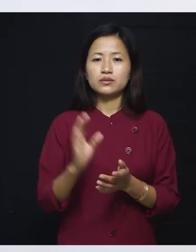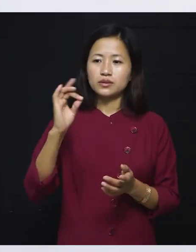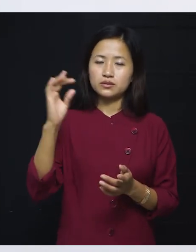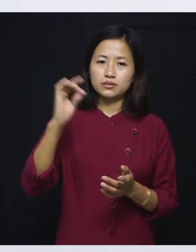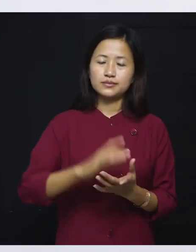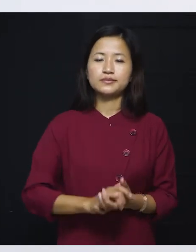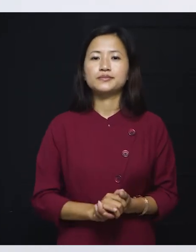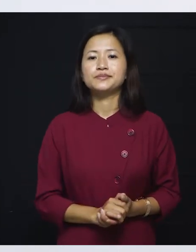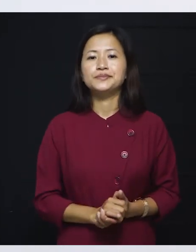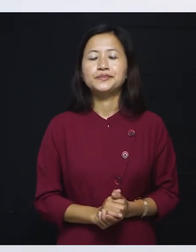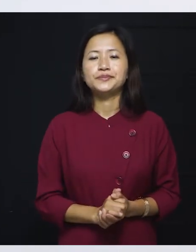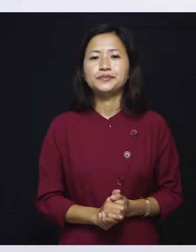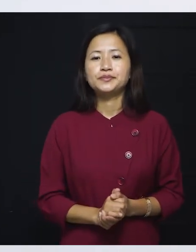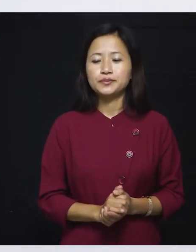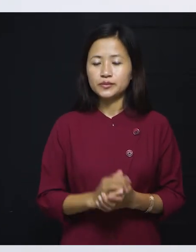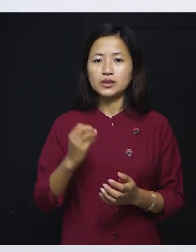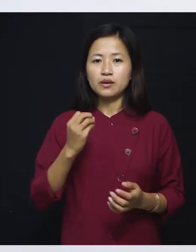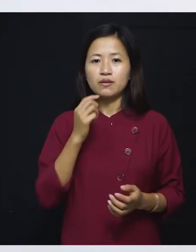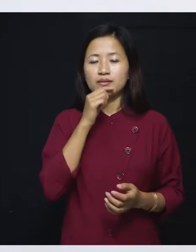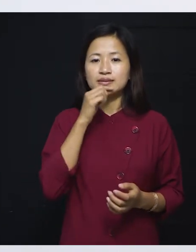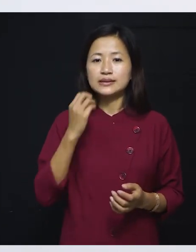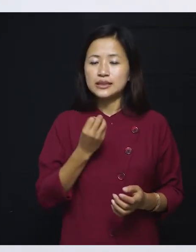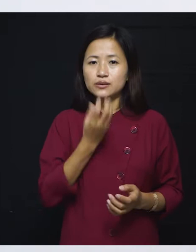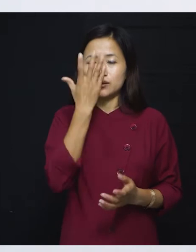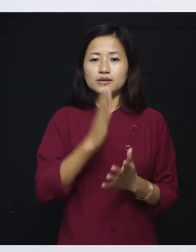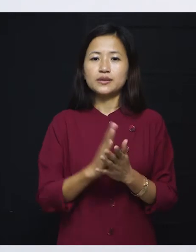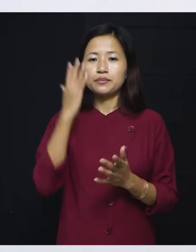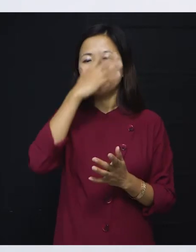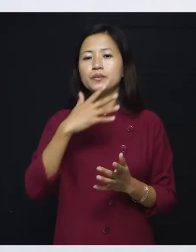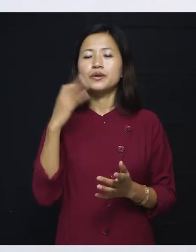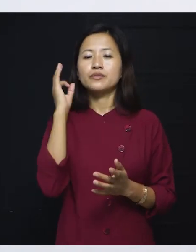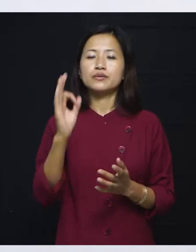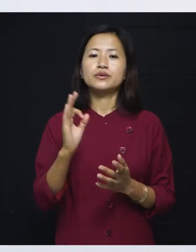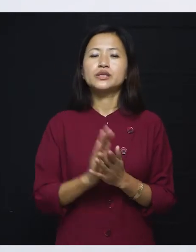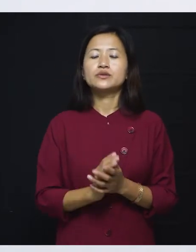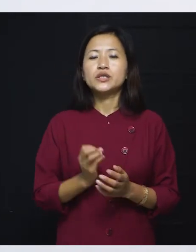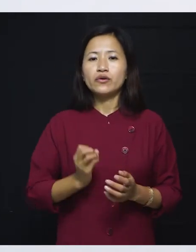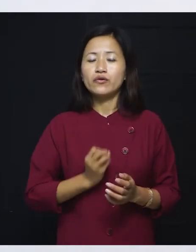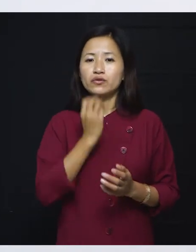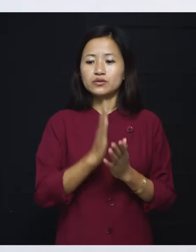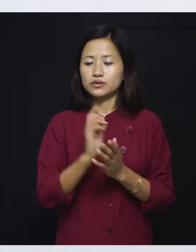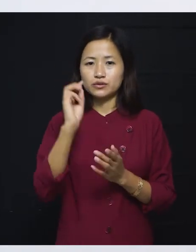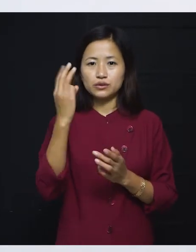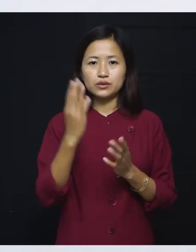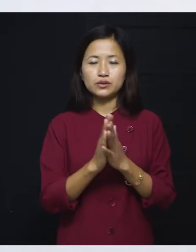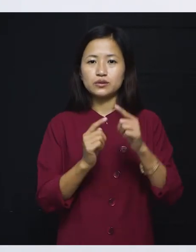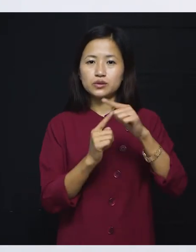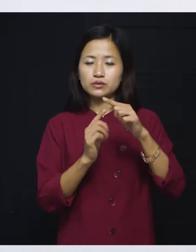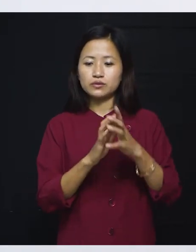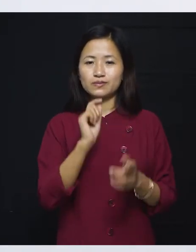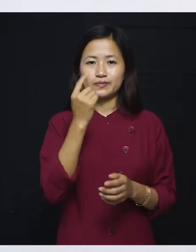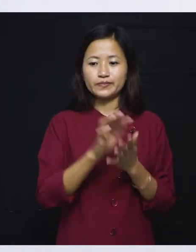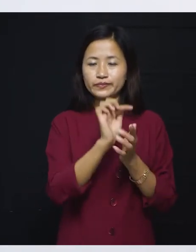okay? The rose is a beautiful flower. We have learned 3 topics just from this sentence,